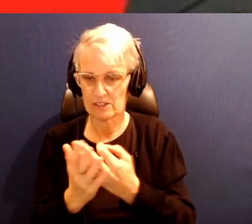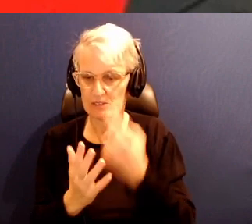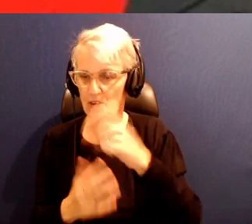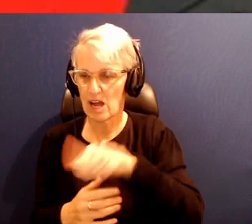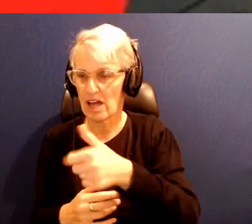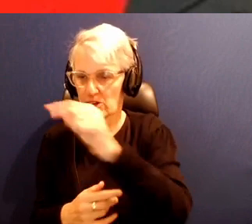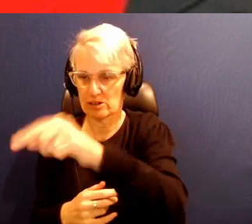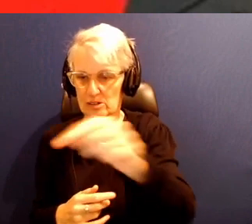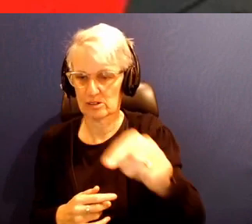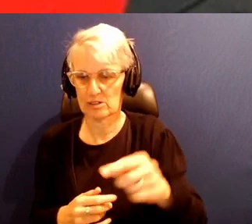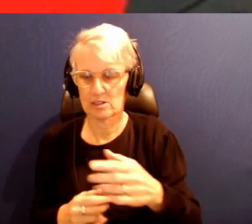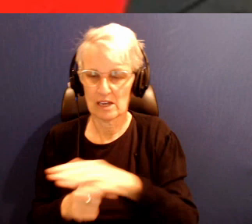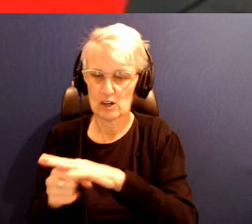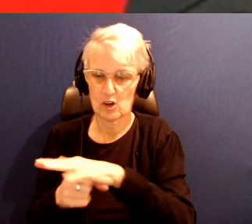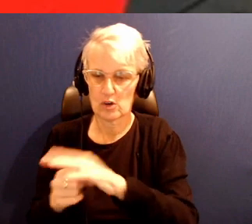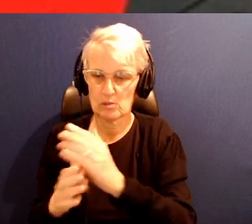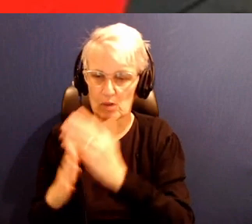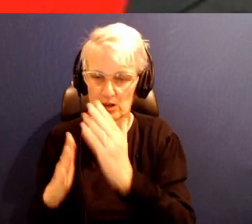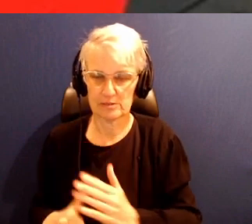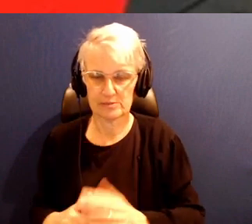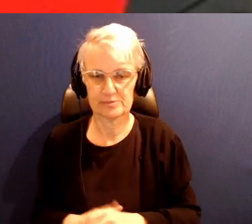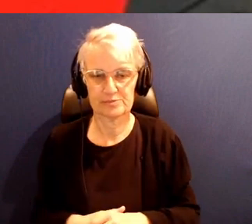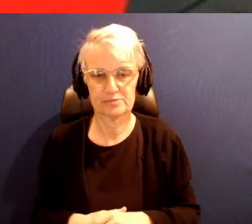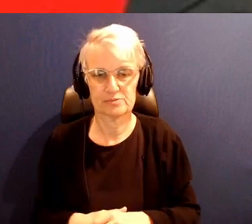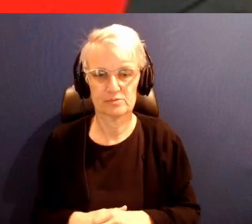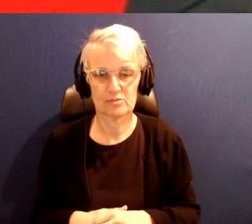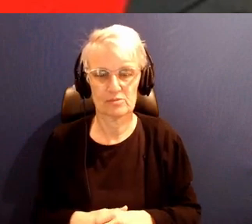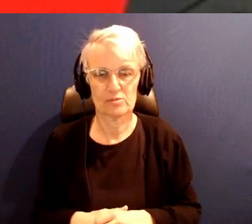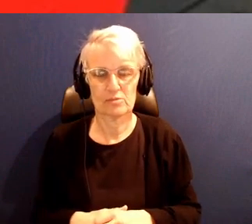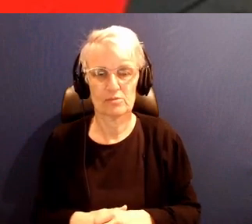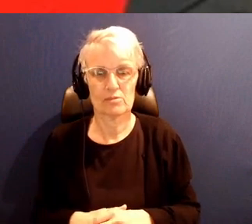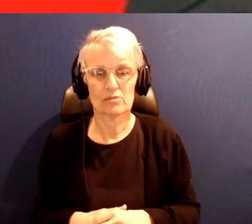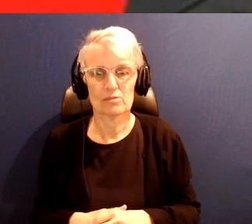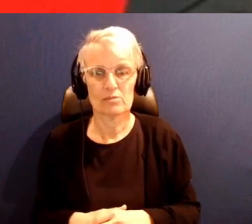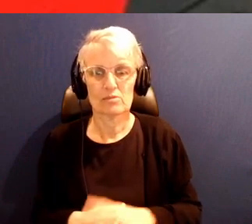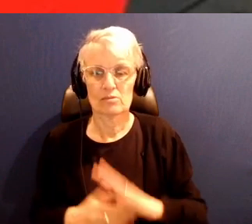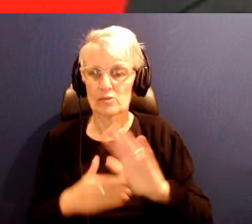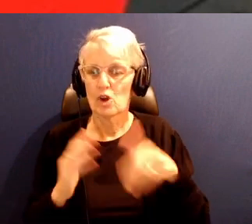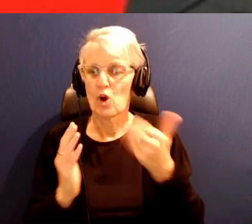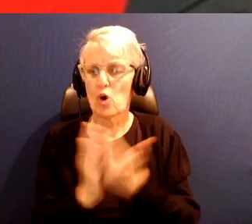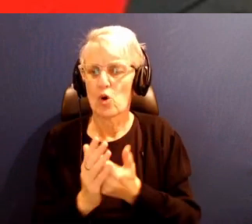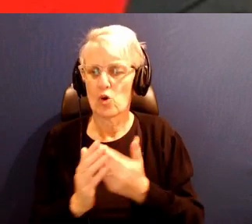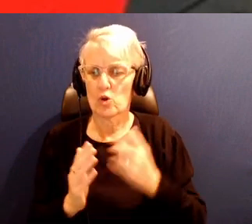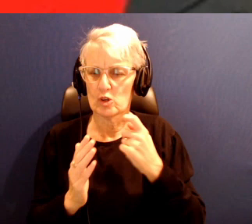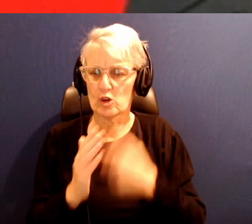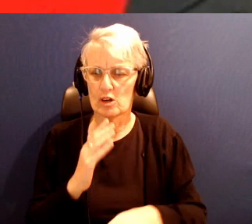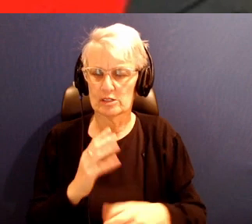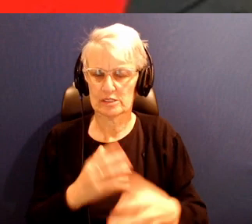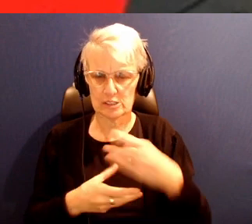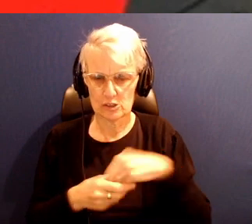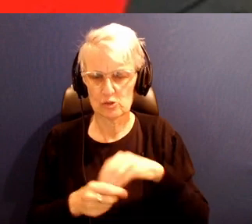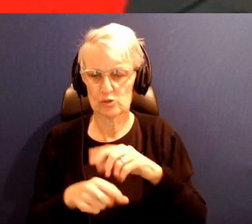project stakeholders, such as local partners. Please ensure that all costs that cover the